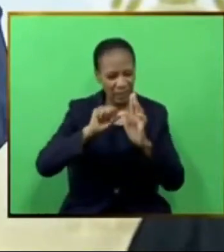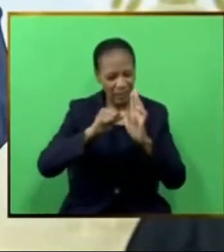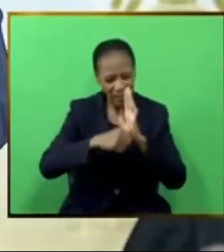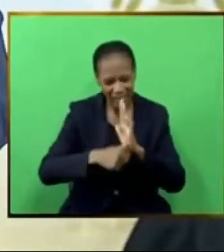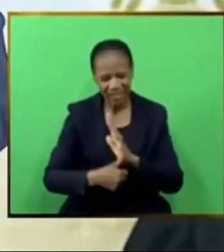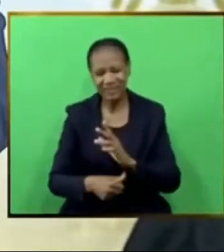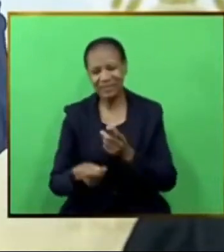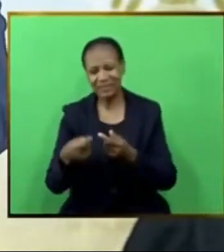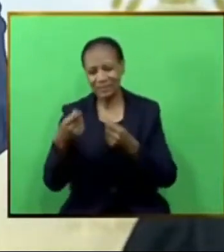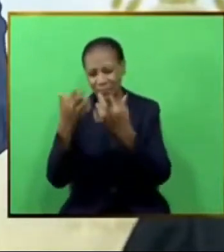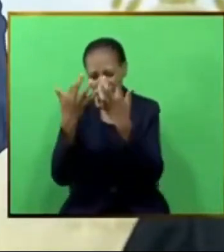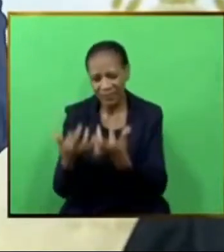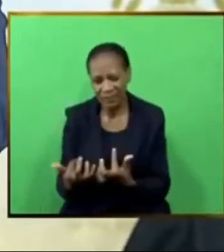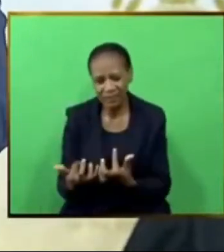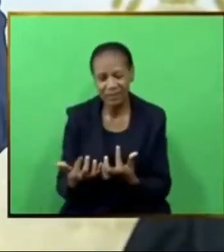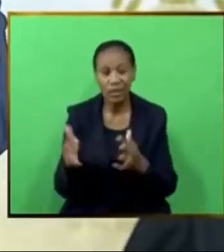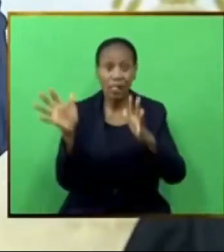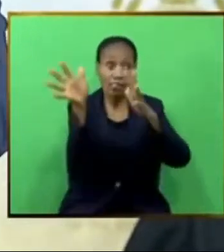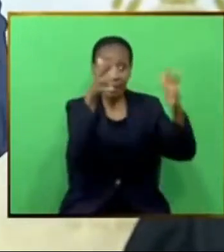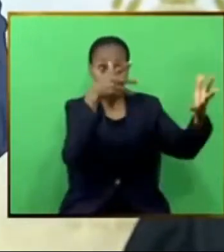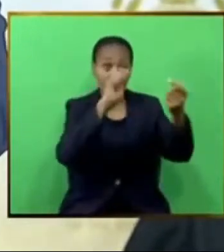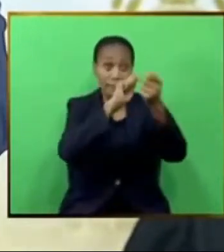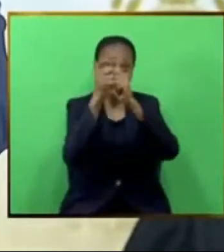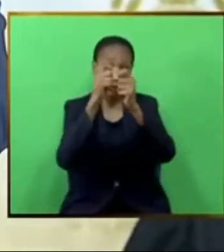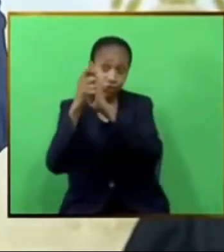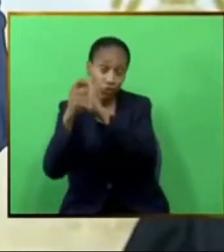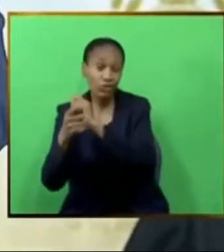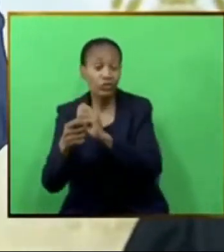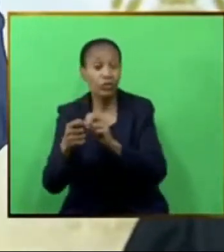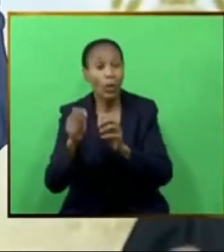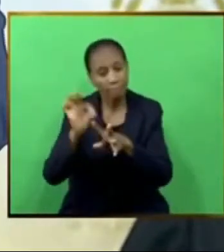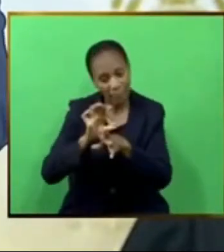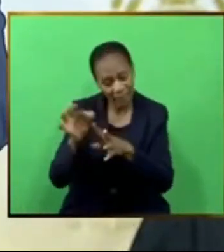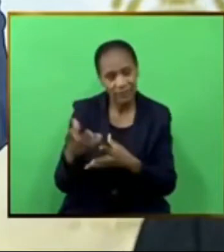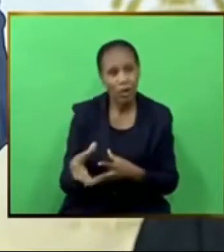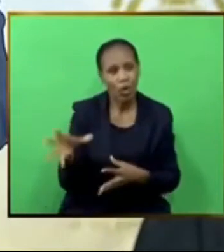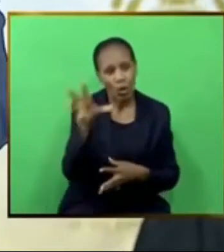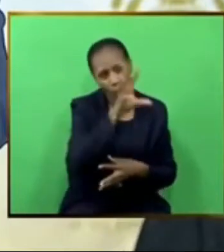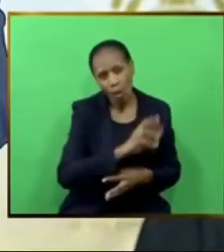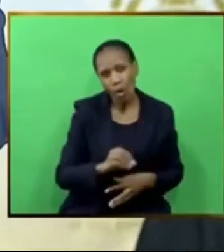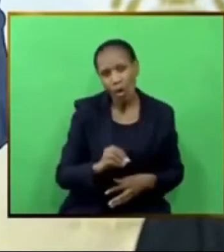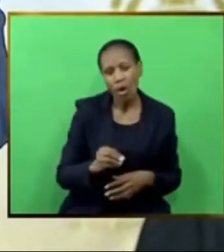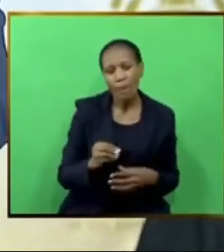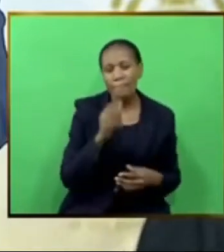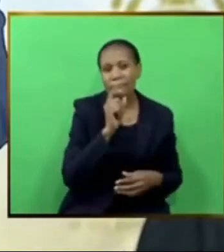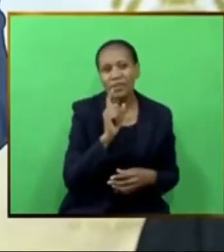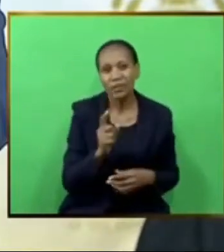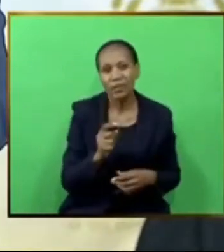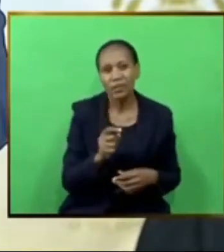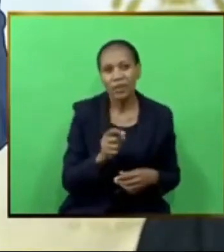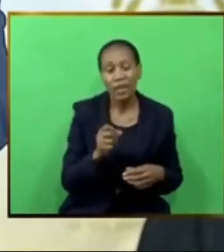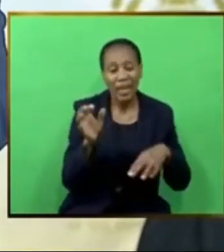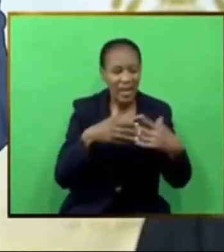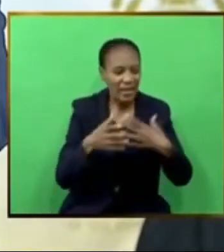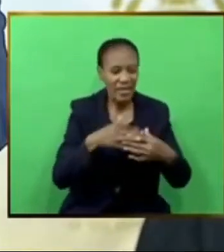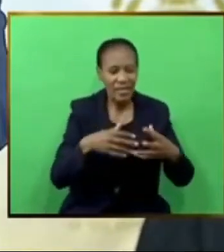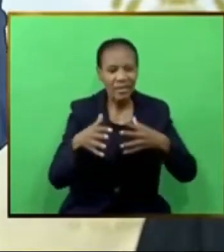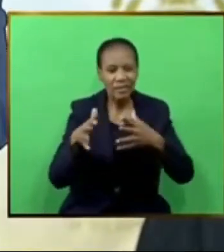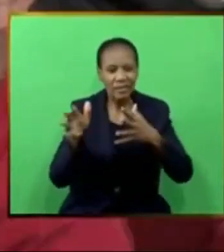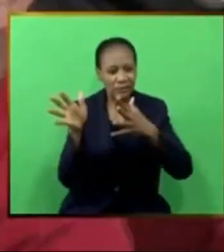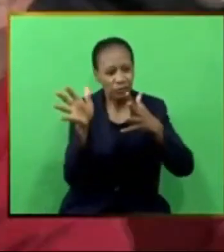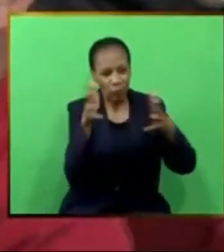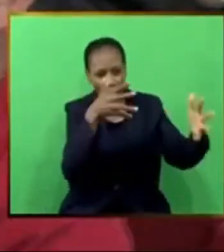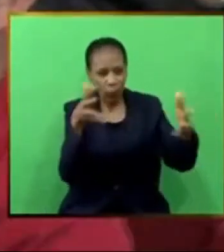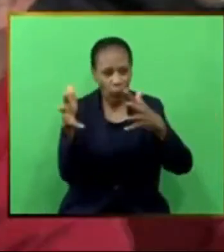contingency funds, including climate change response fund, depending on the incidence and intensity of the disaster event.